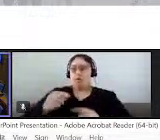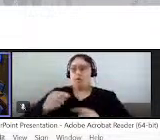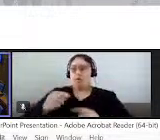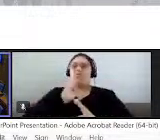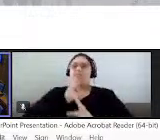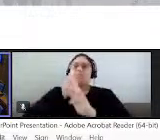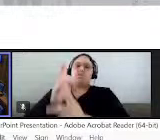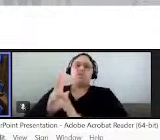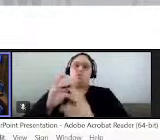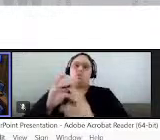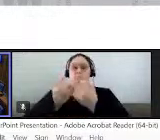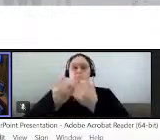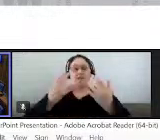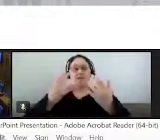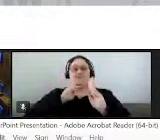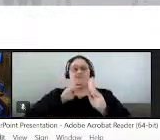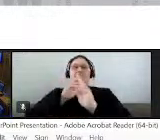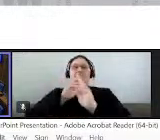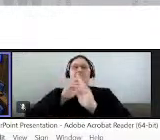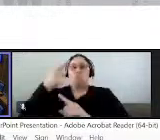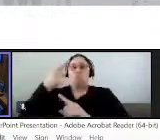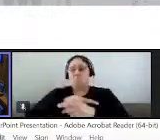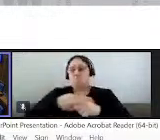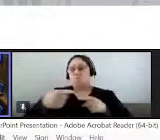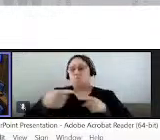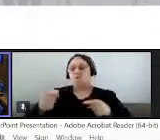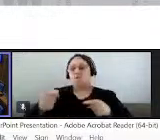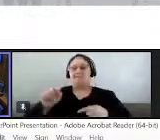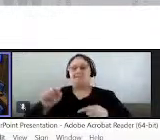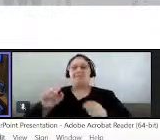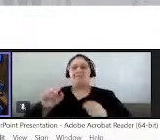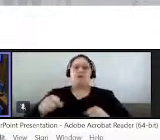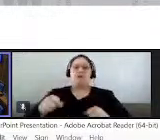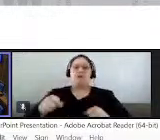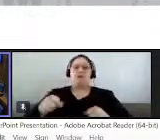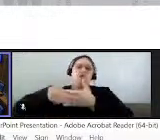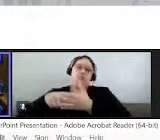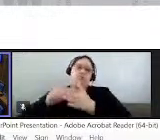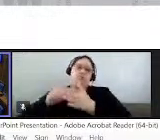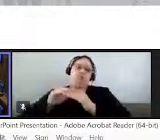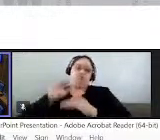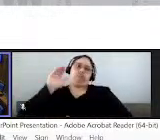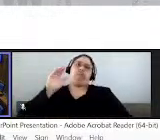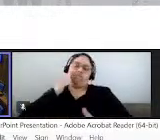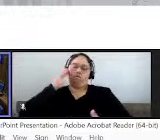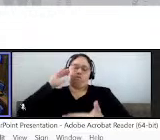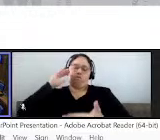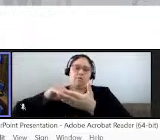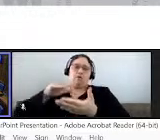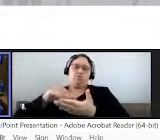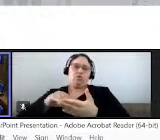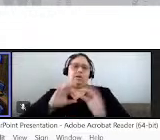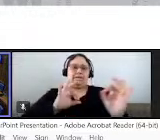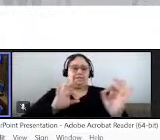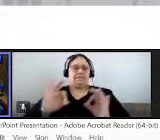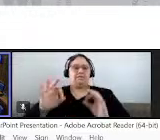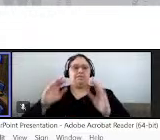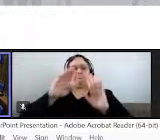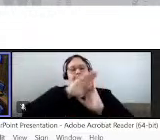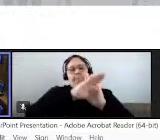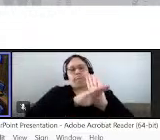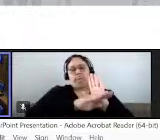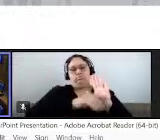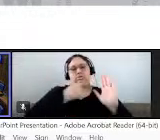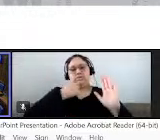or multiple visits in a week, that can be quite costly when it comes to accommodation and these line items that have